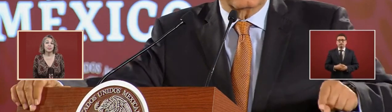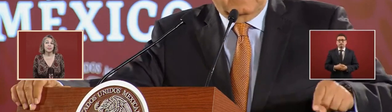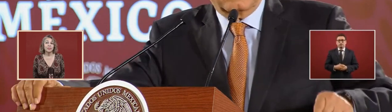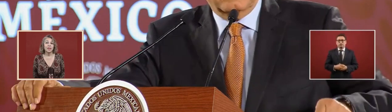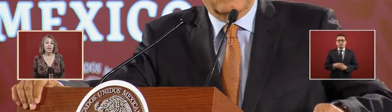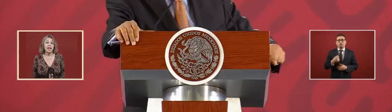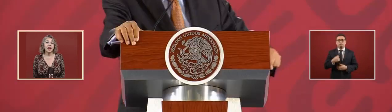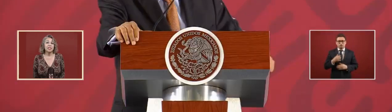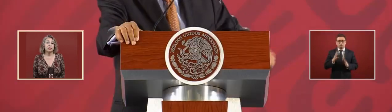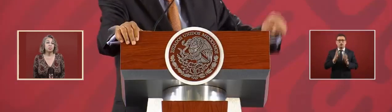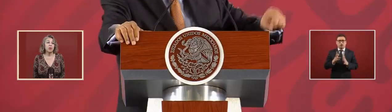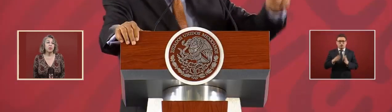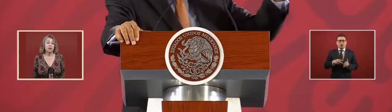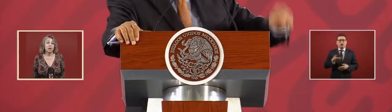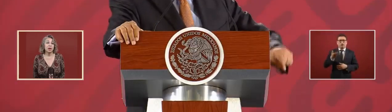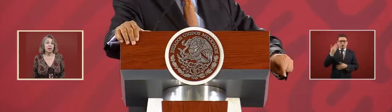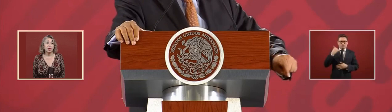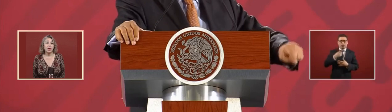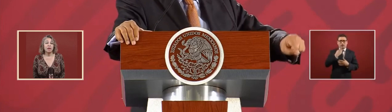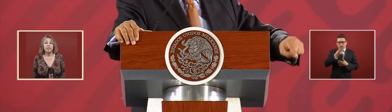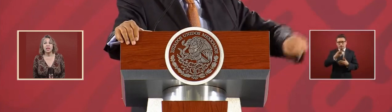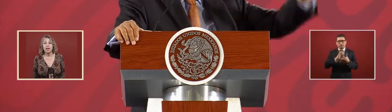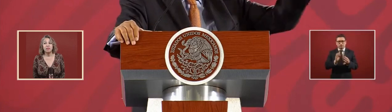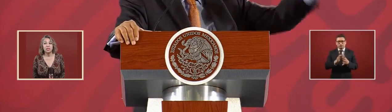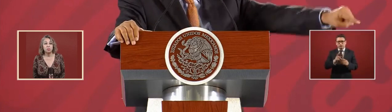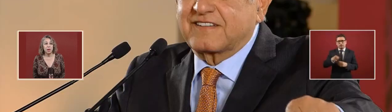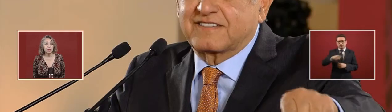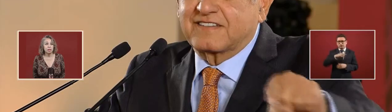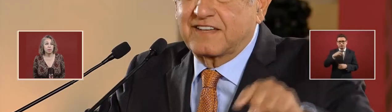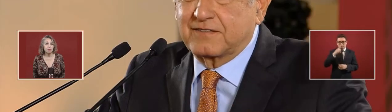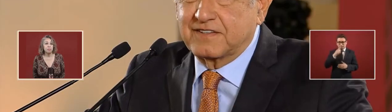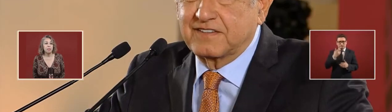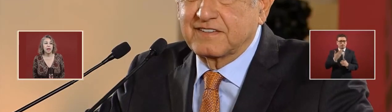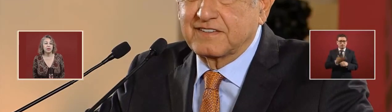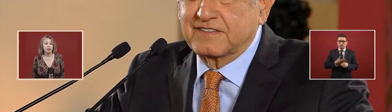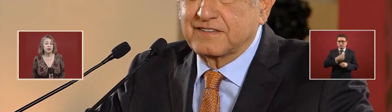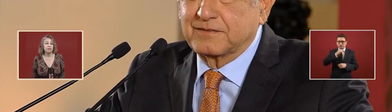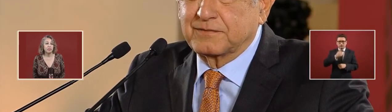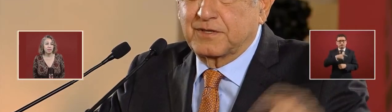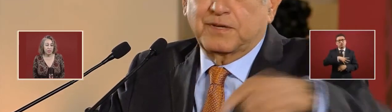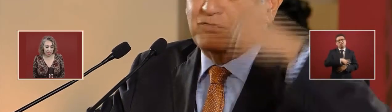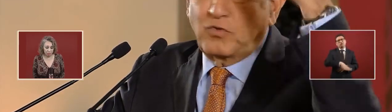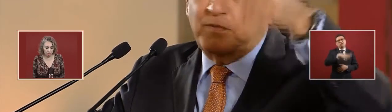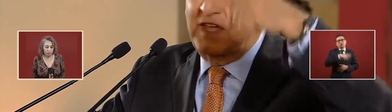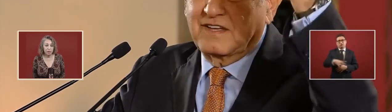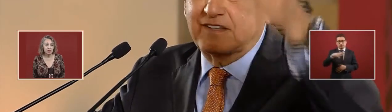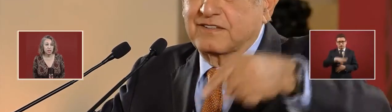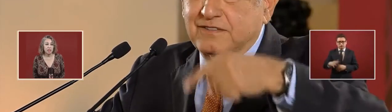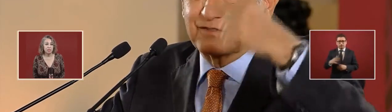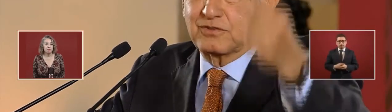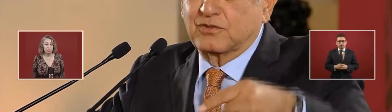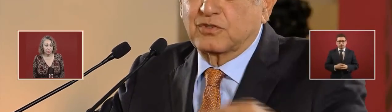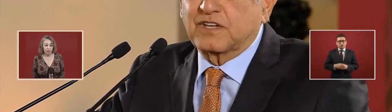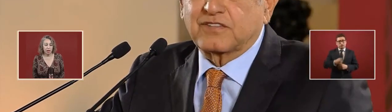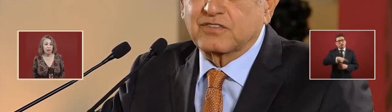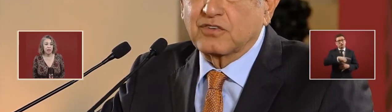hablé and de I la spoke irresponsable of the irresponsible manner of them refusing